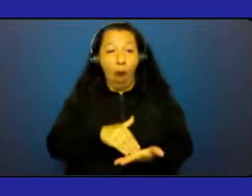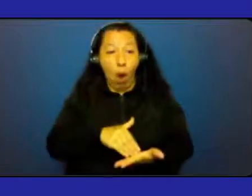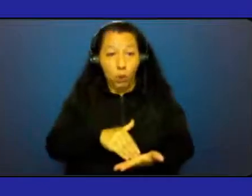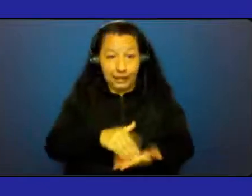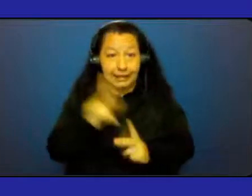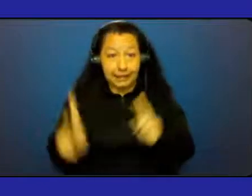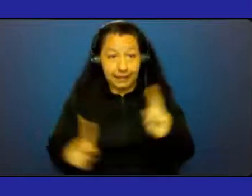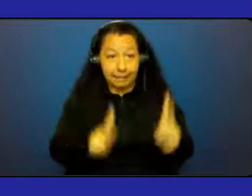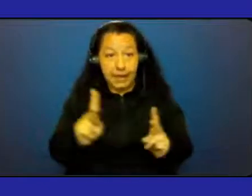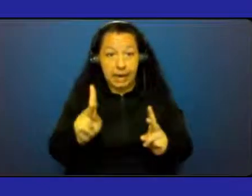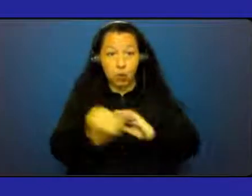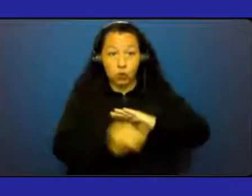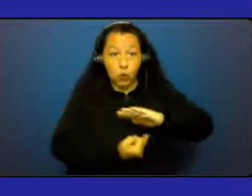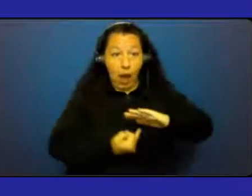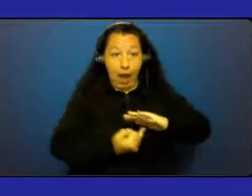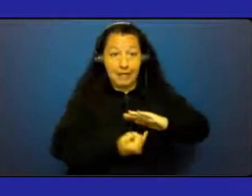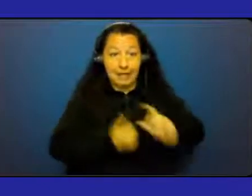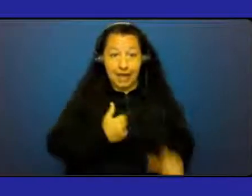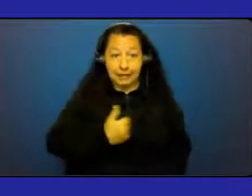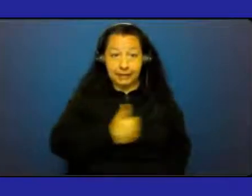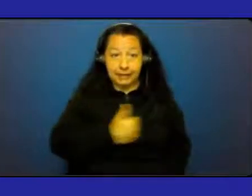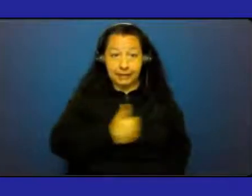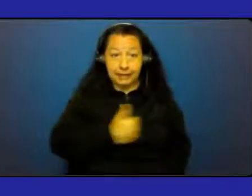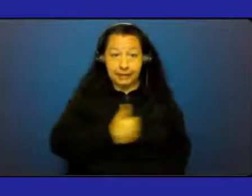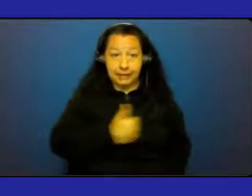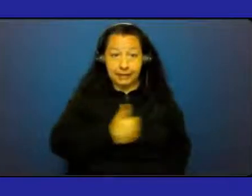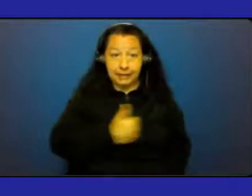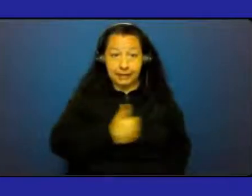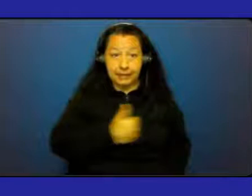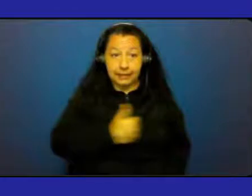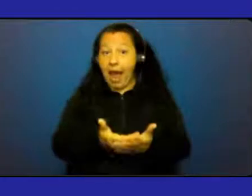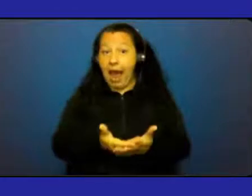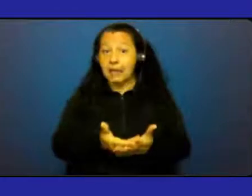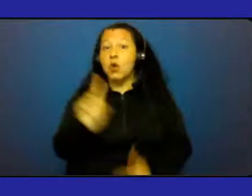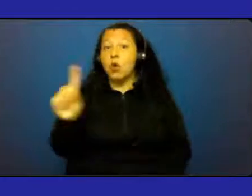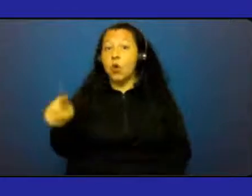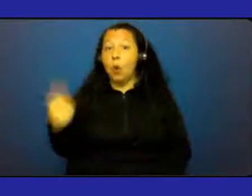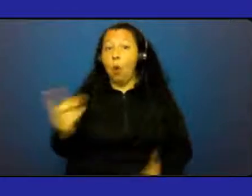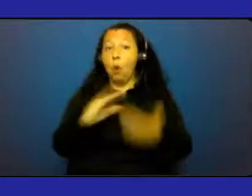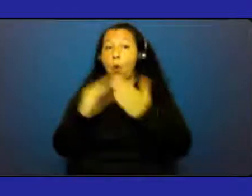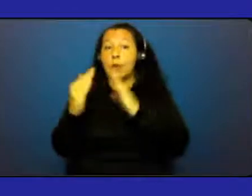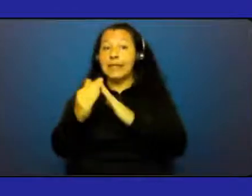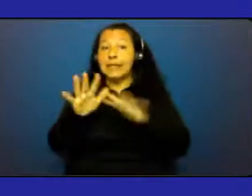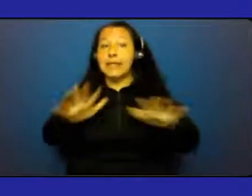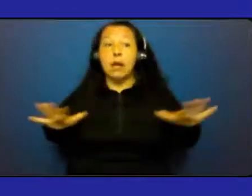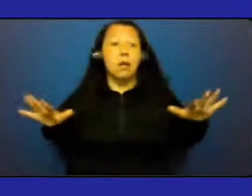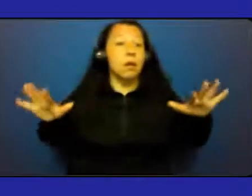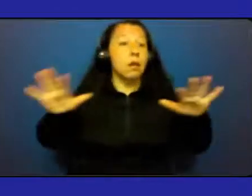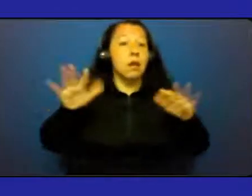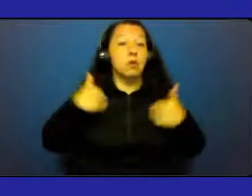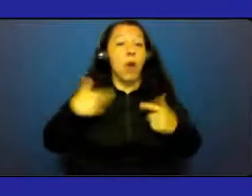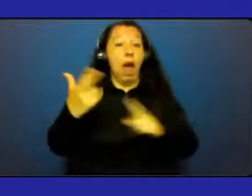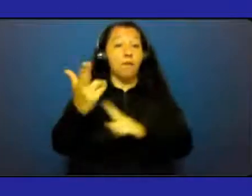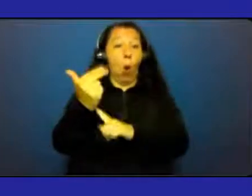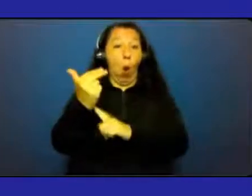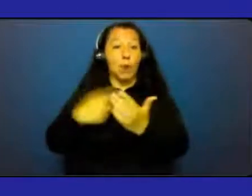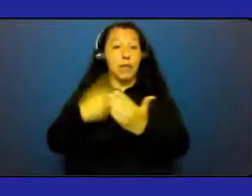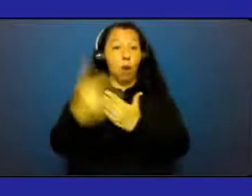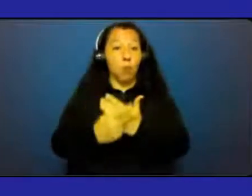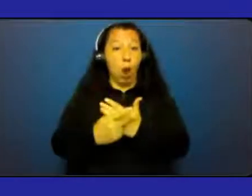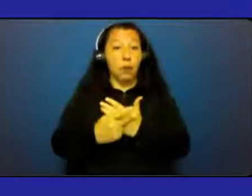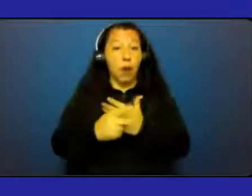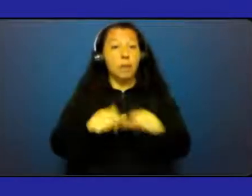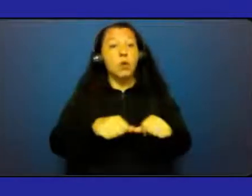people to isolate. And in fact, we were the only city to have a hotel program to